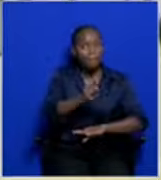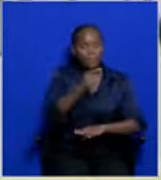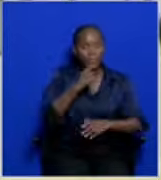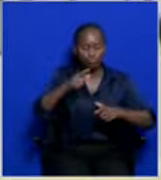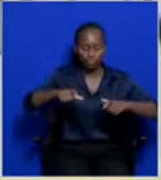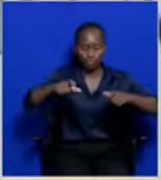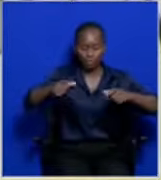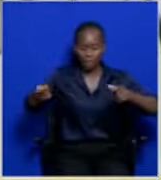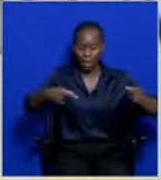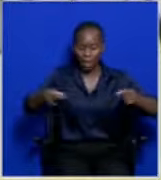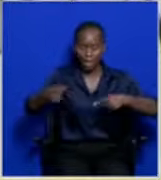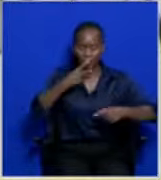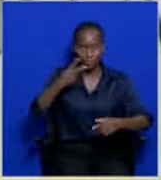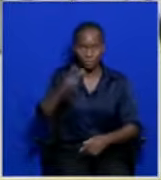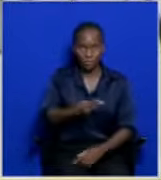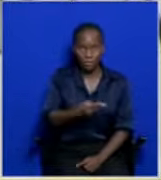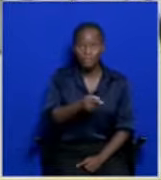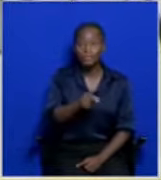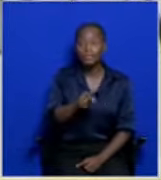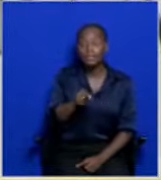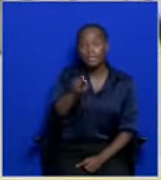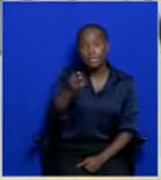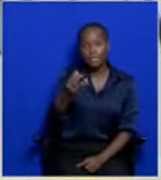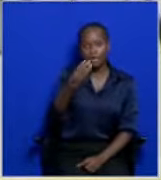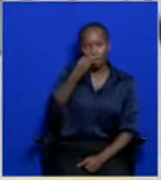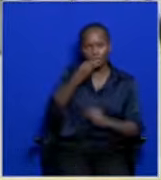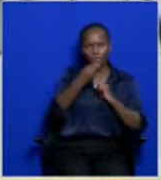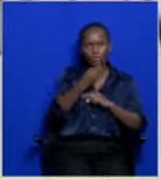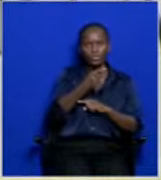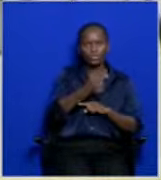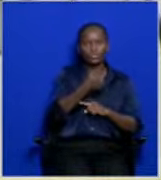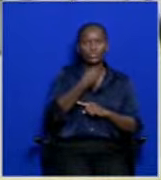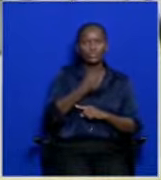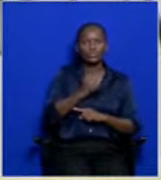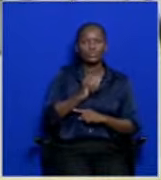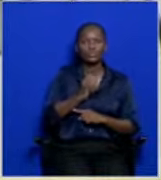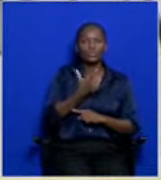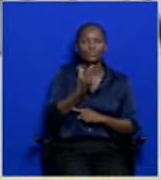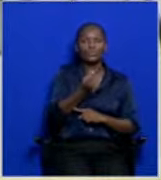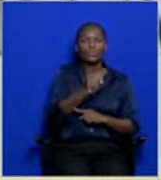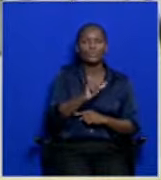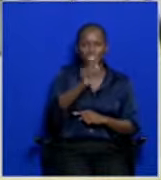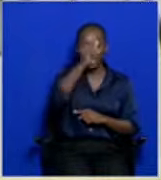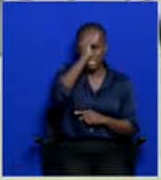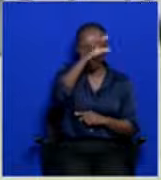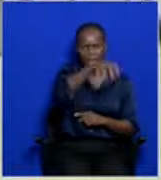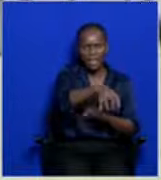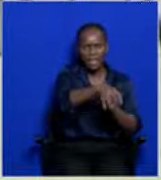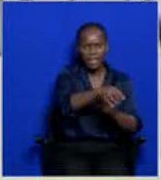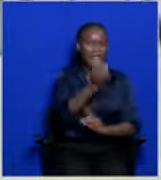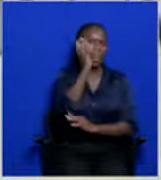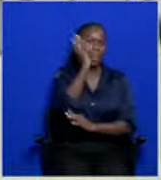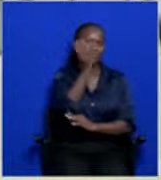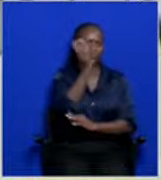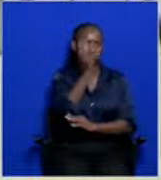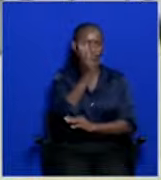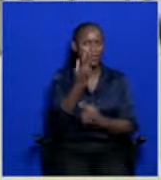us to do station lectures. We did a station lecture in their headquarters in Cape Town Park.